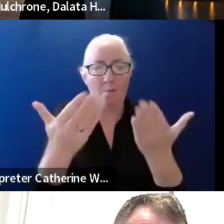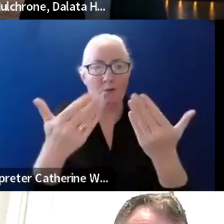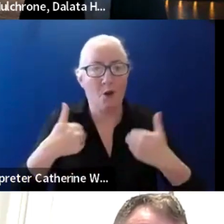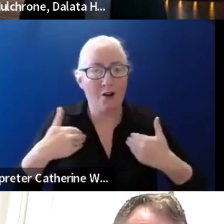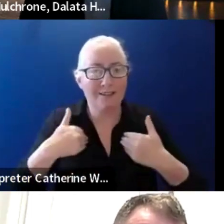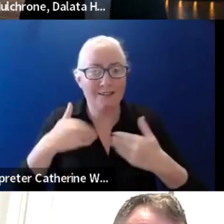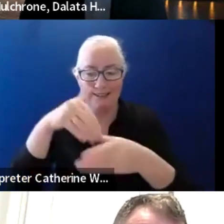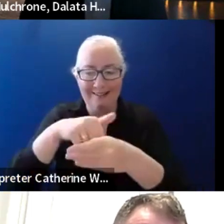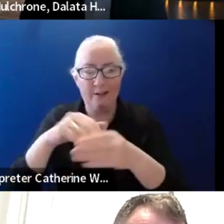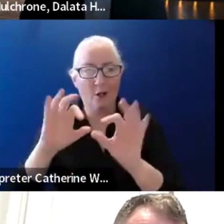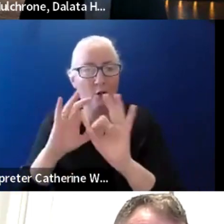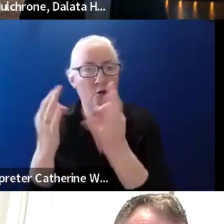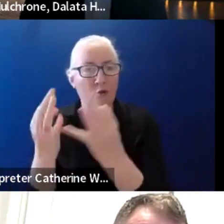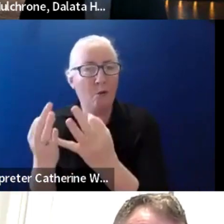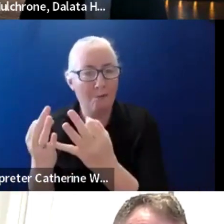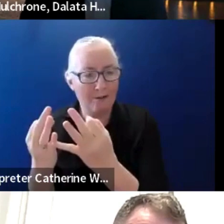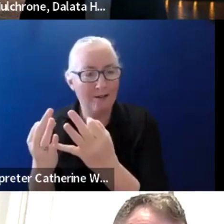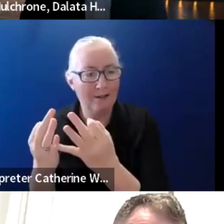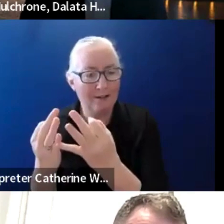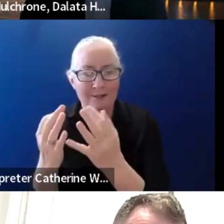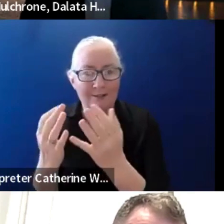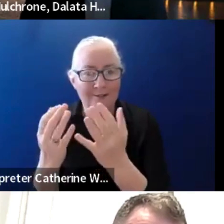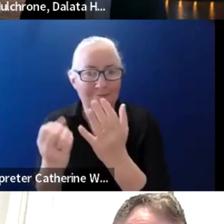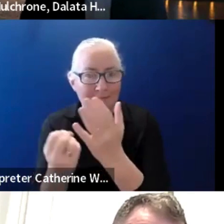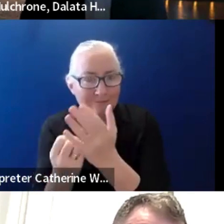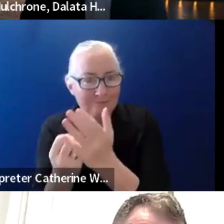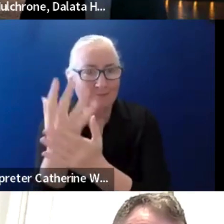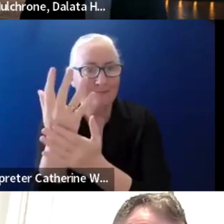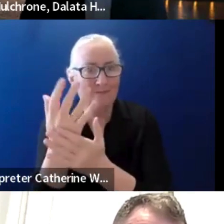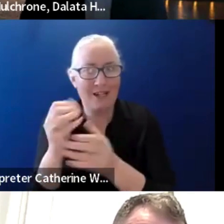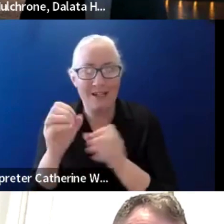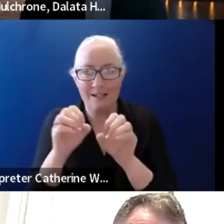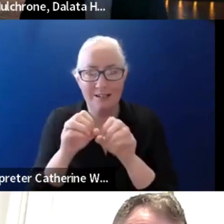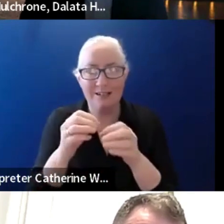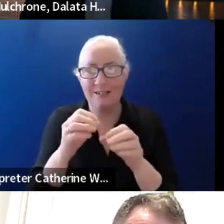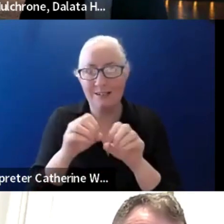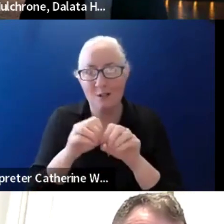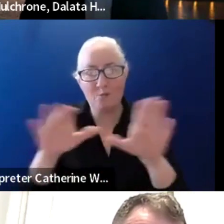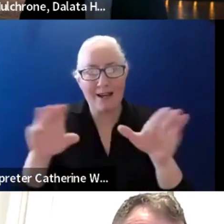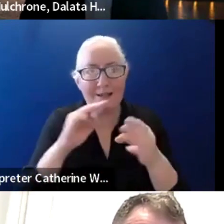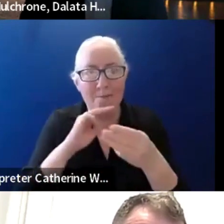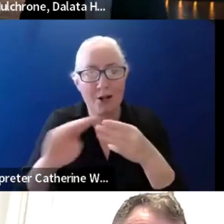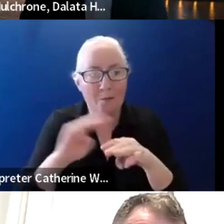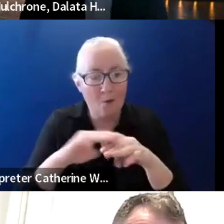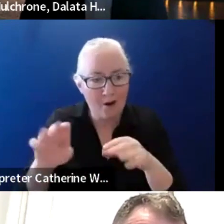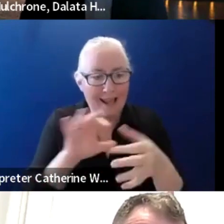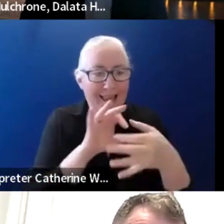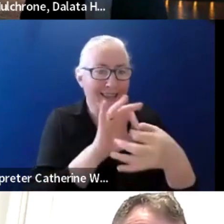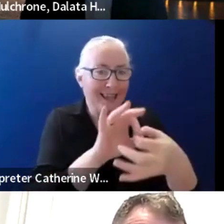group to harness this support to spread the message further by engaging